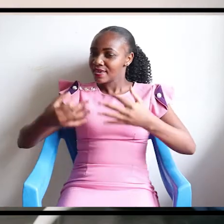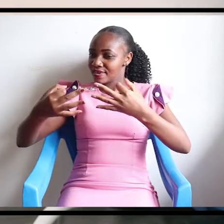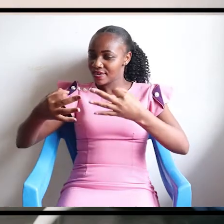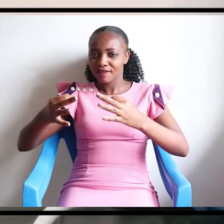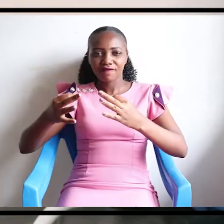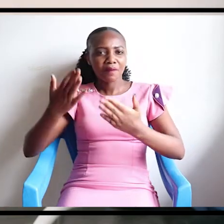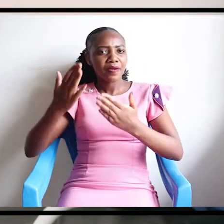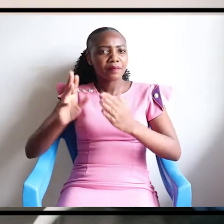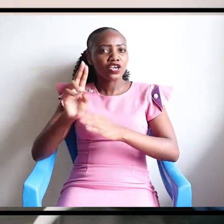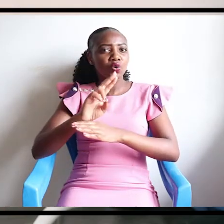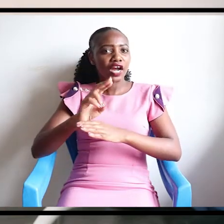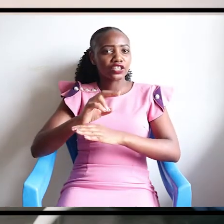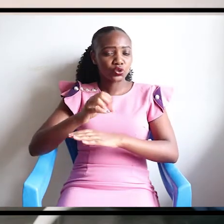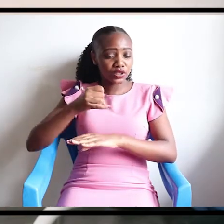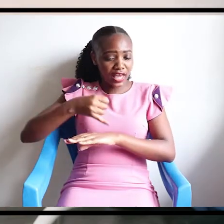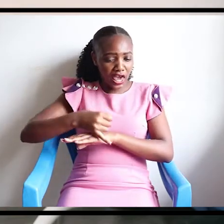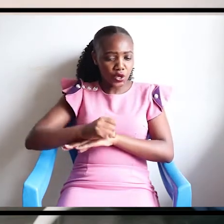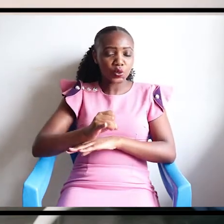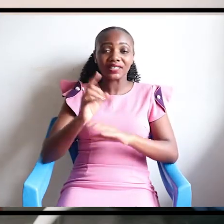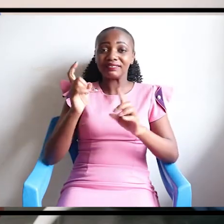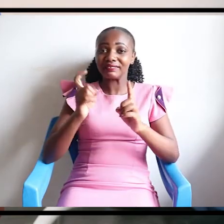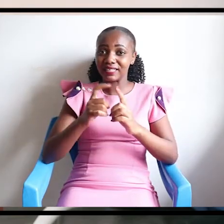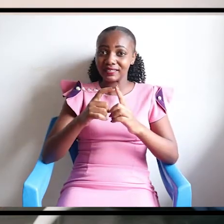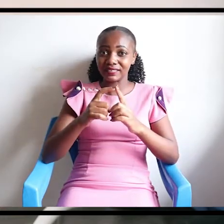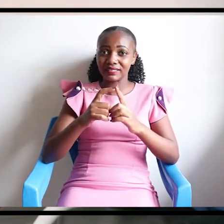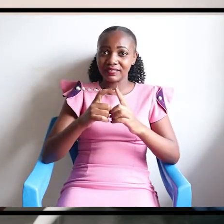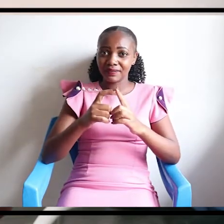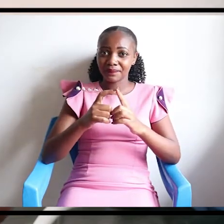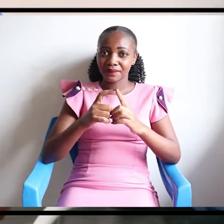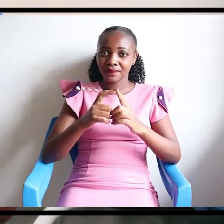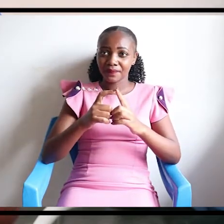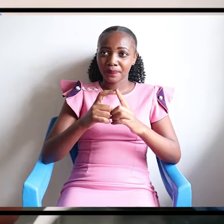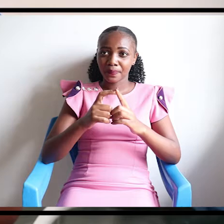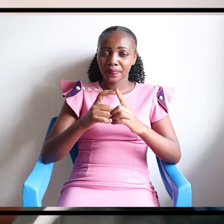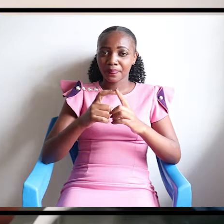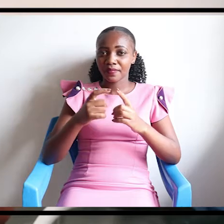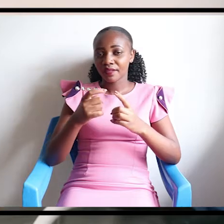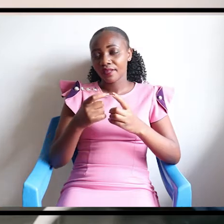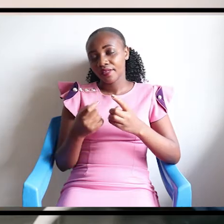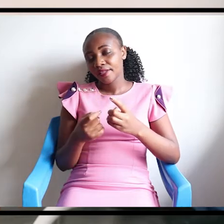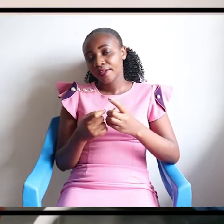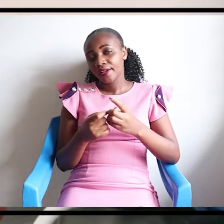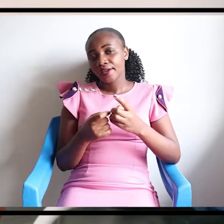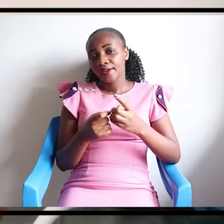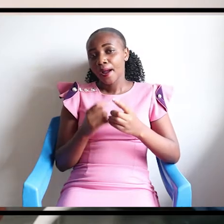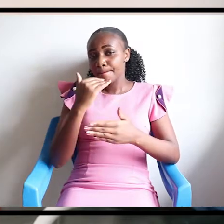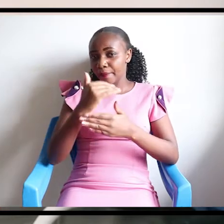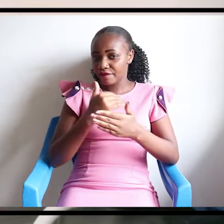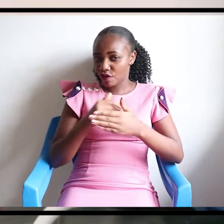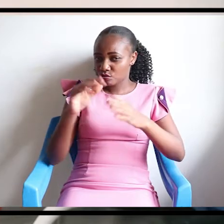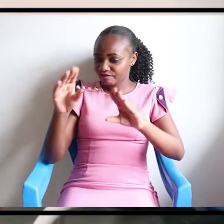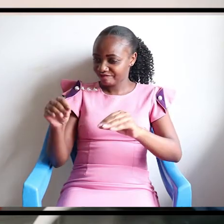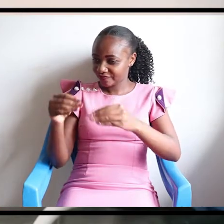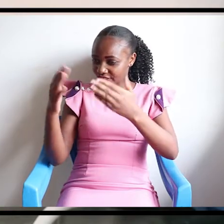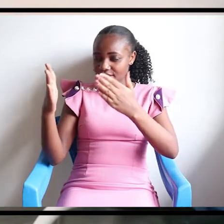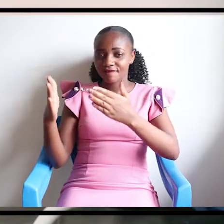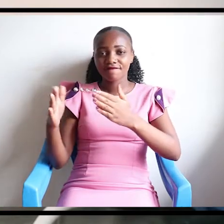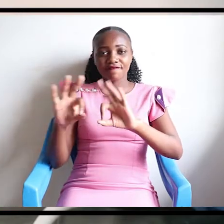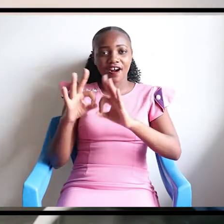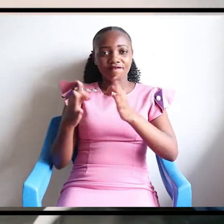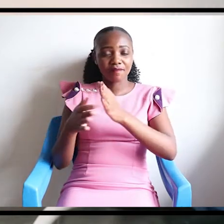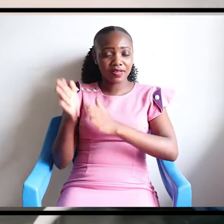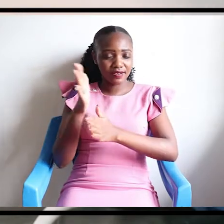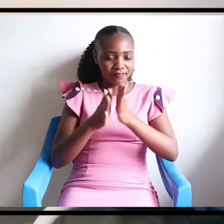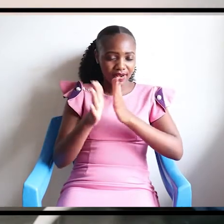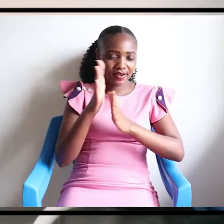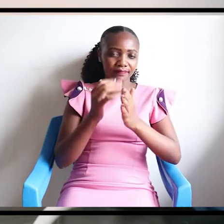urine test if the mother is breastfeeding, at least from the last monthly period. So before I give you a method, it is my due